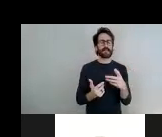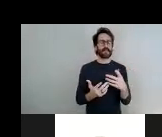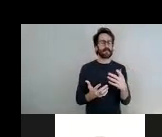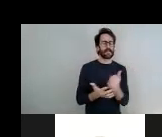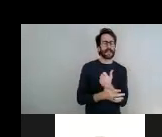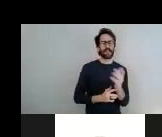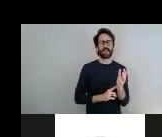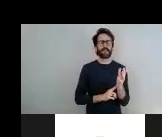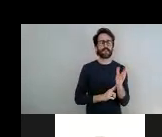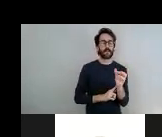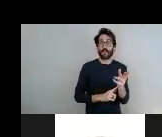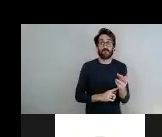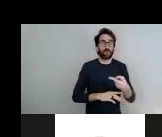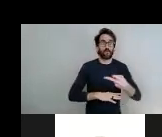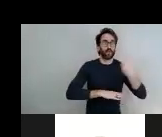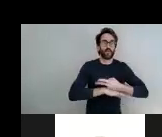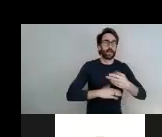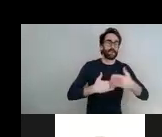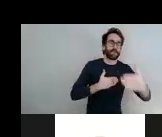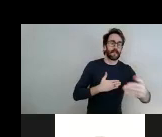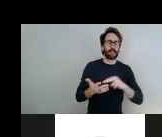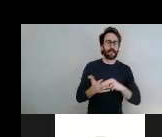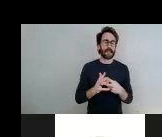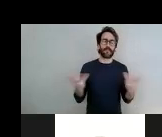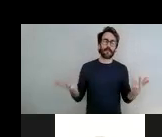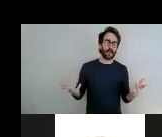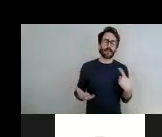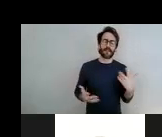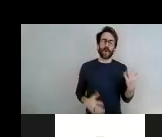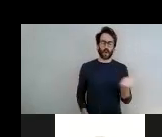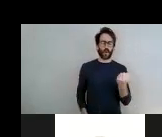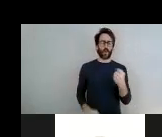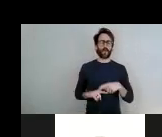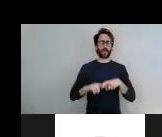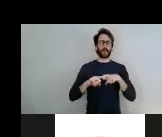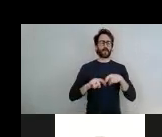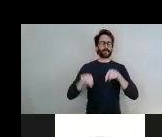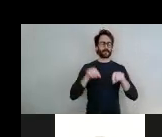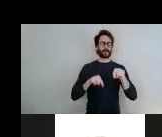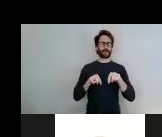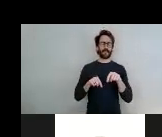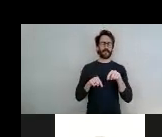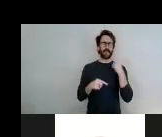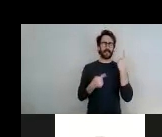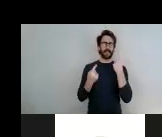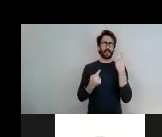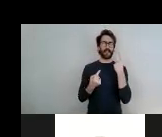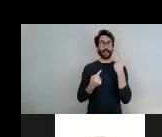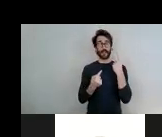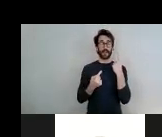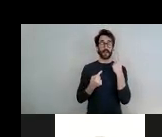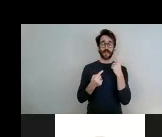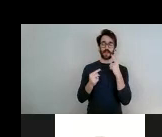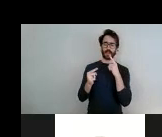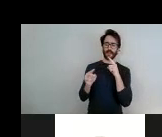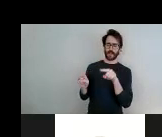take 2 days if you have to. It just means that always take the time, step back and think about what you're doing, analyze everything, do